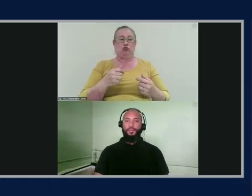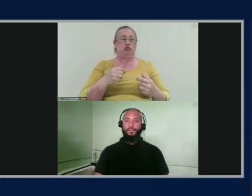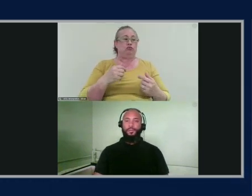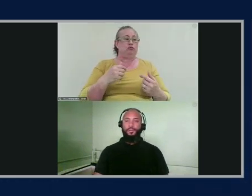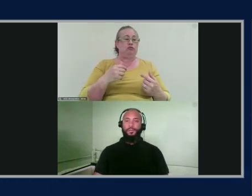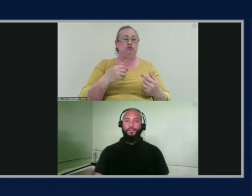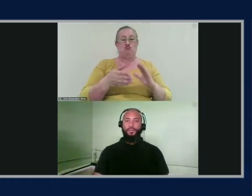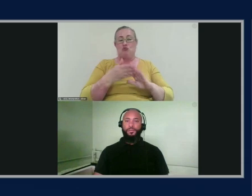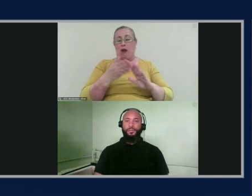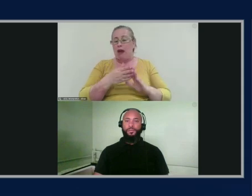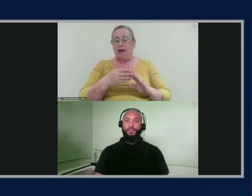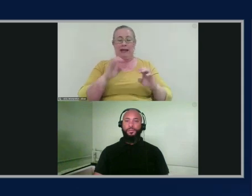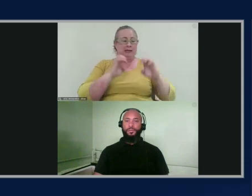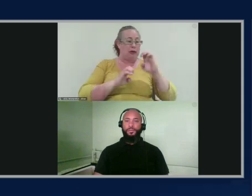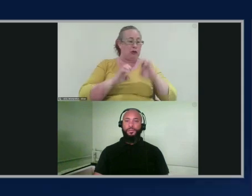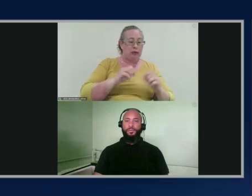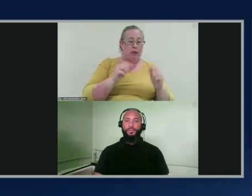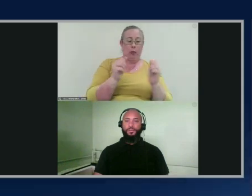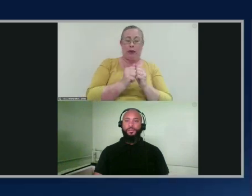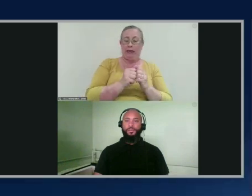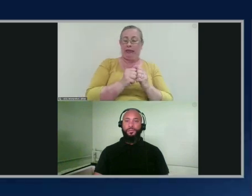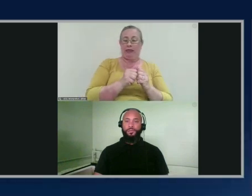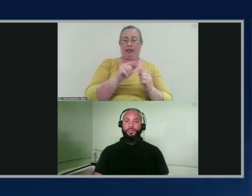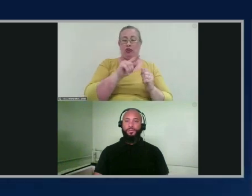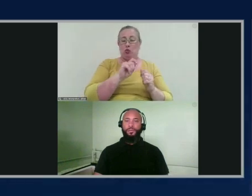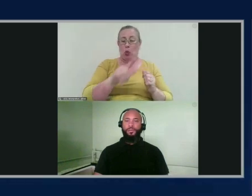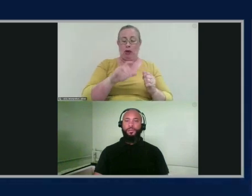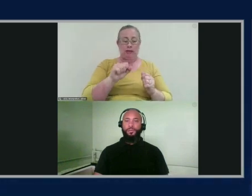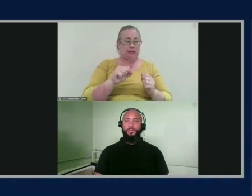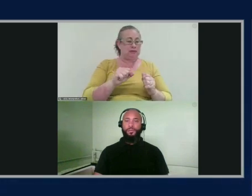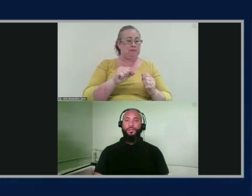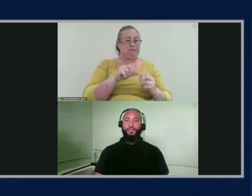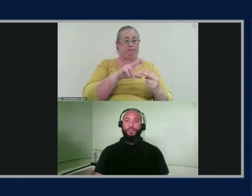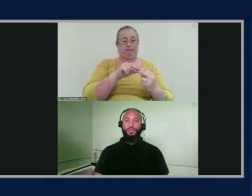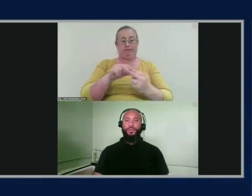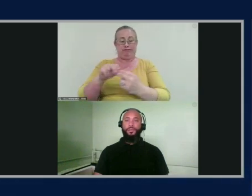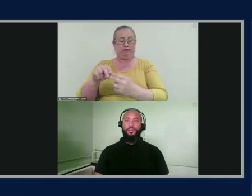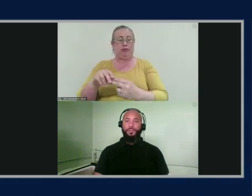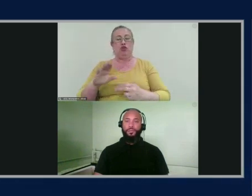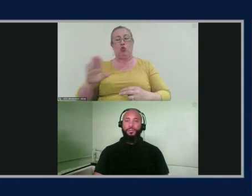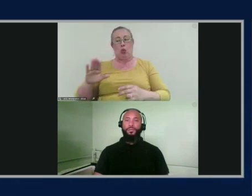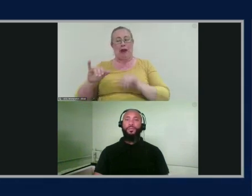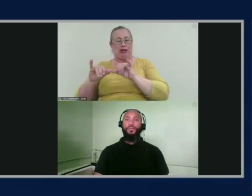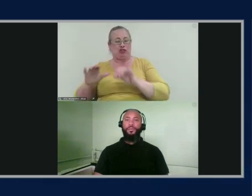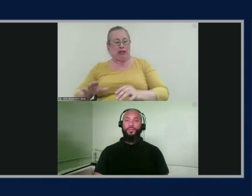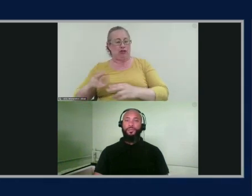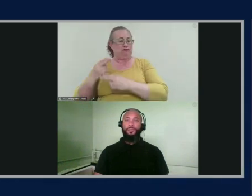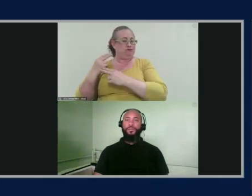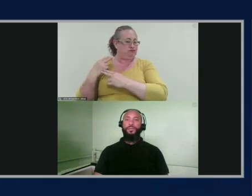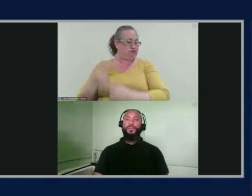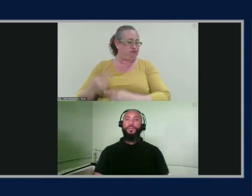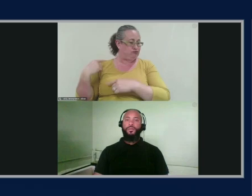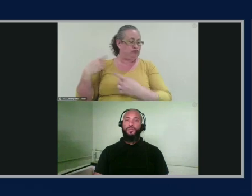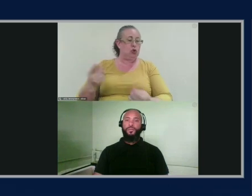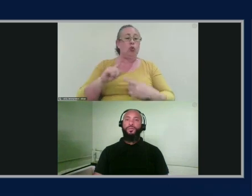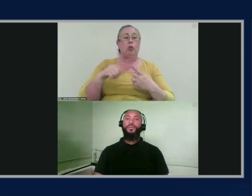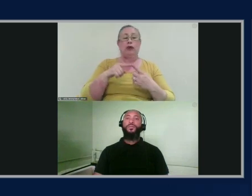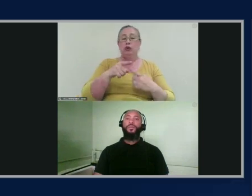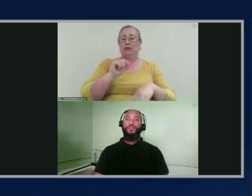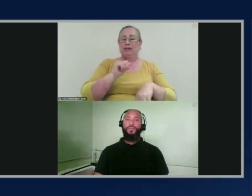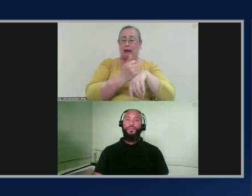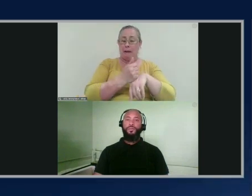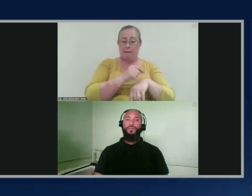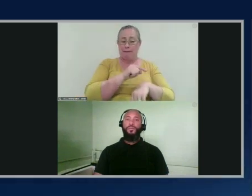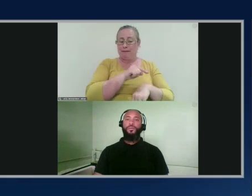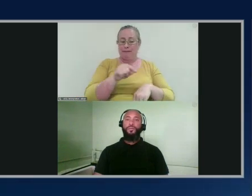running those experiments with the tools that, your data engineers are used to, right? Yeah. So when you're setting this up,